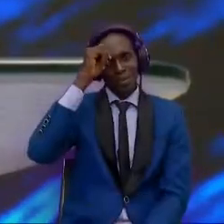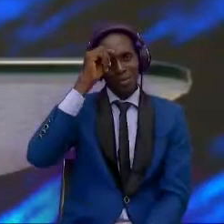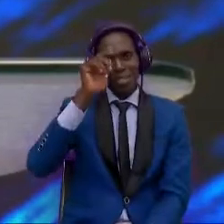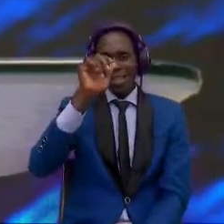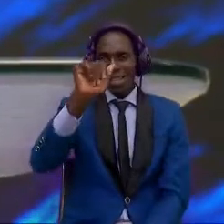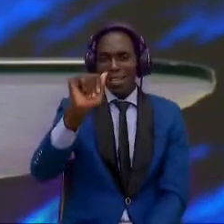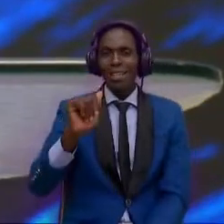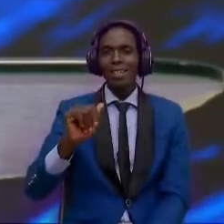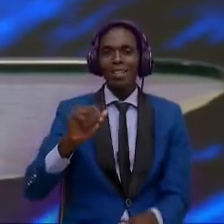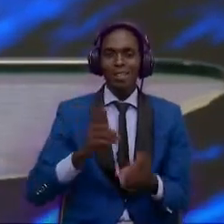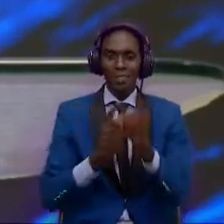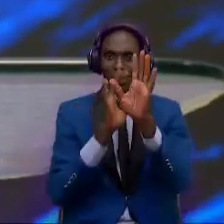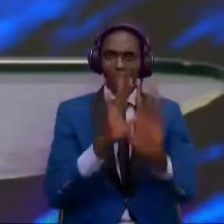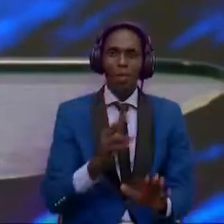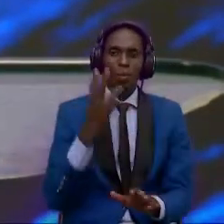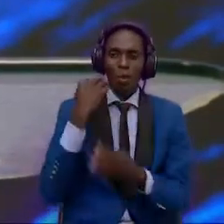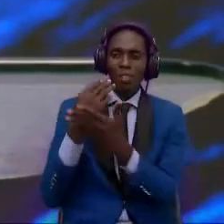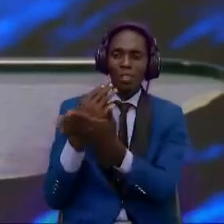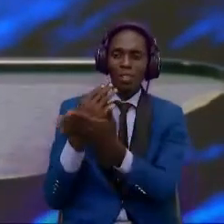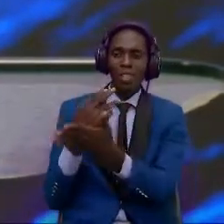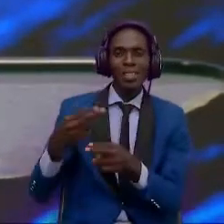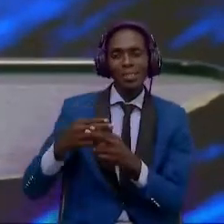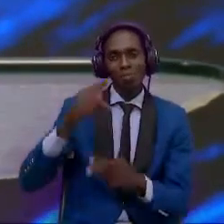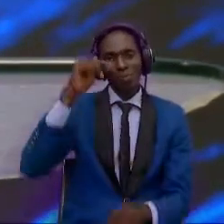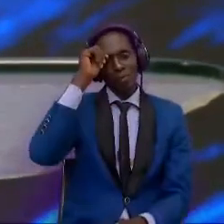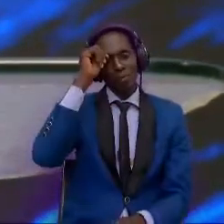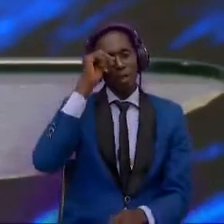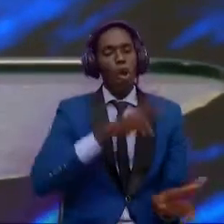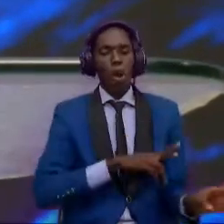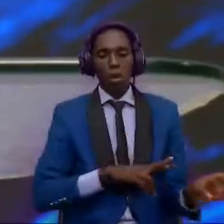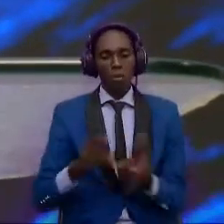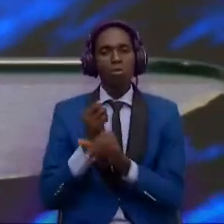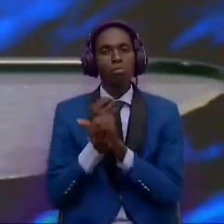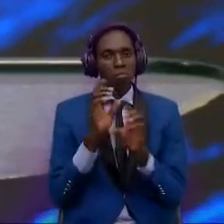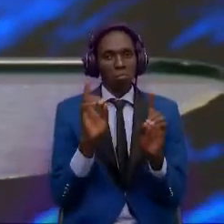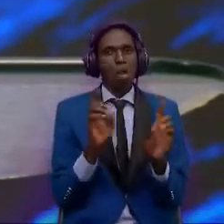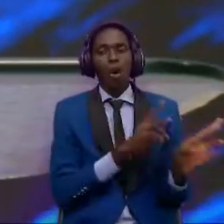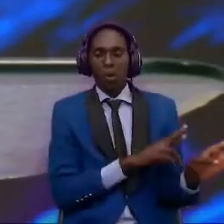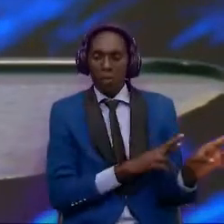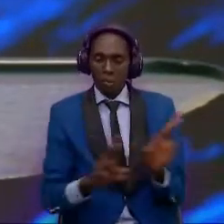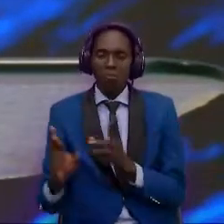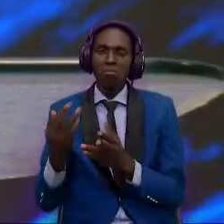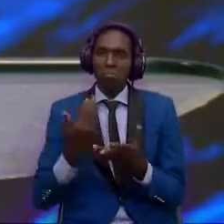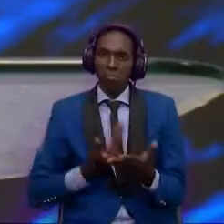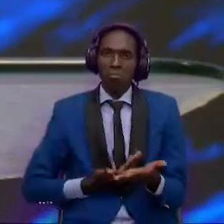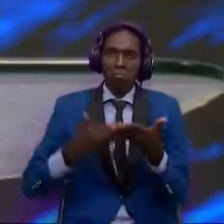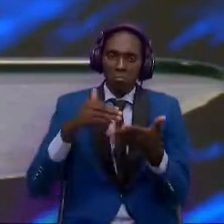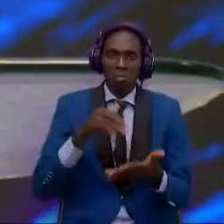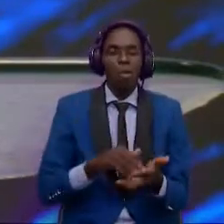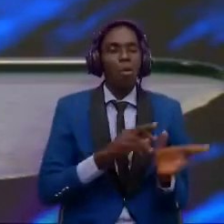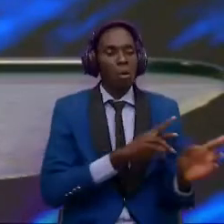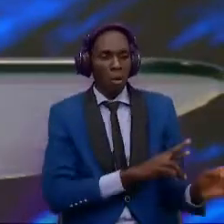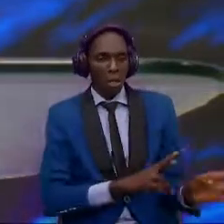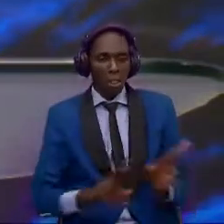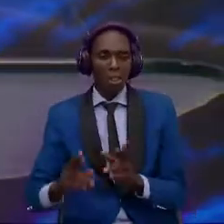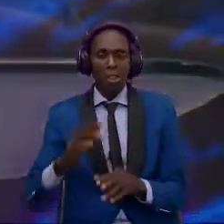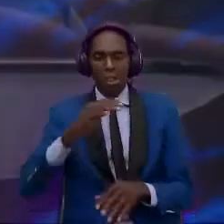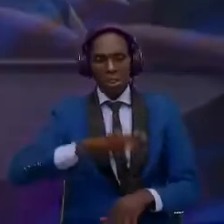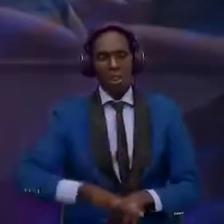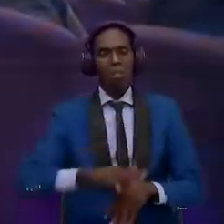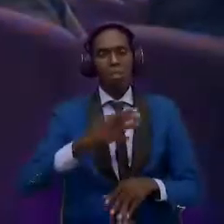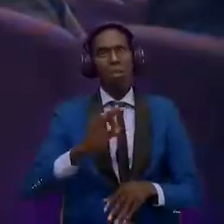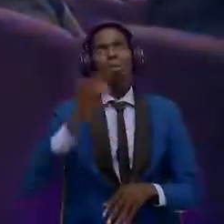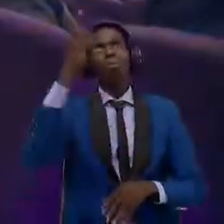certain disciple named Timothy, already saved, already born again, already a child of God, already living